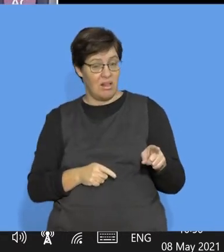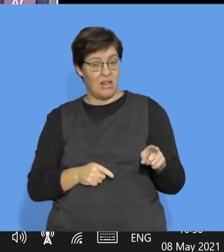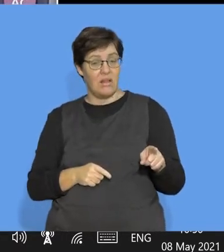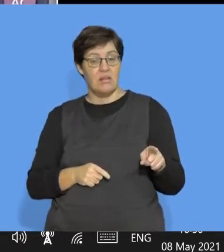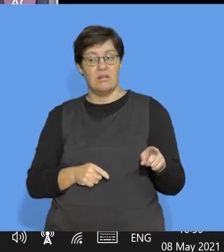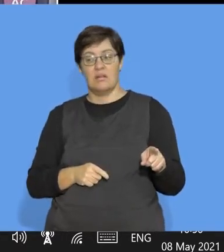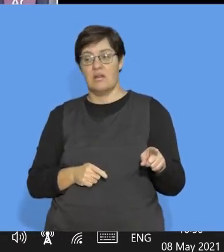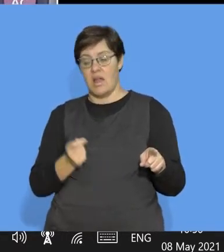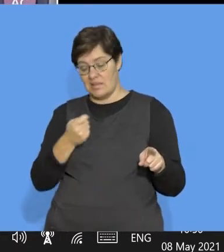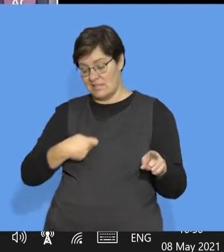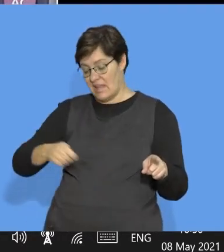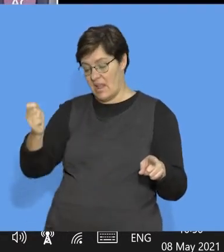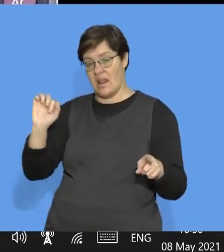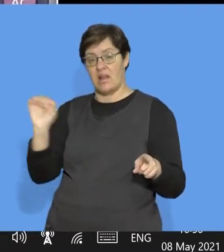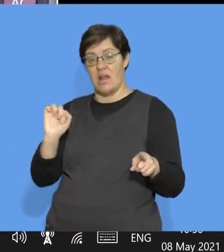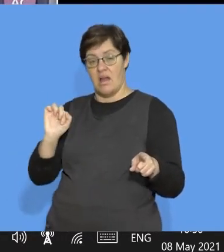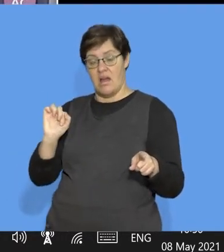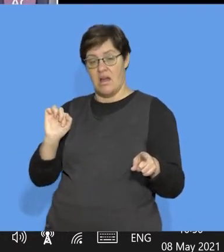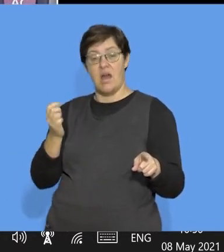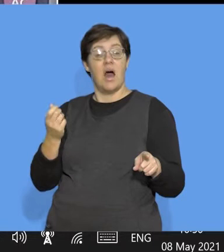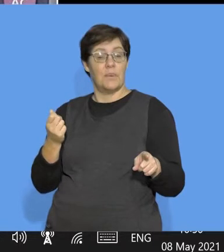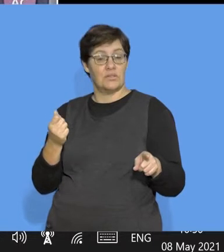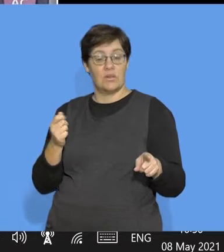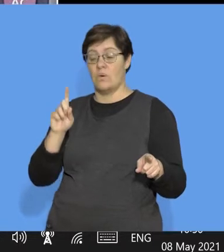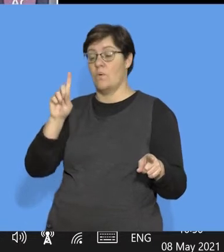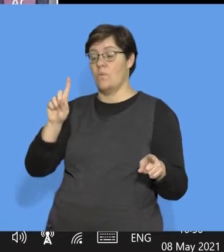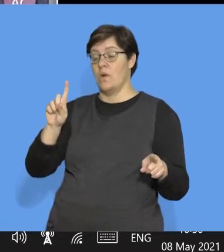we sold the one vehicle to the value of